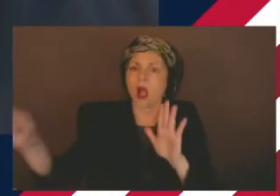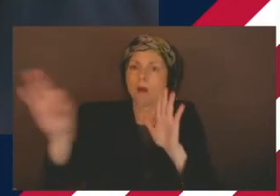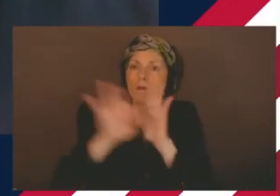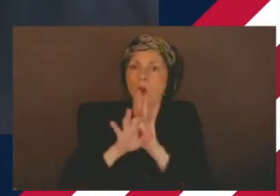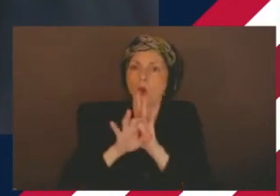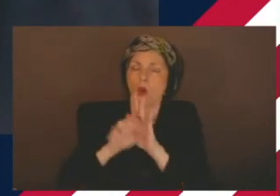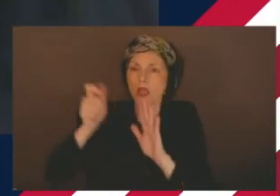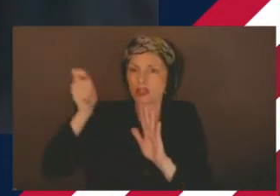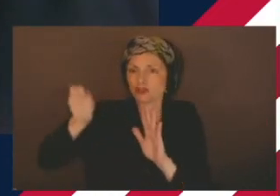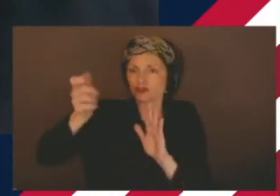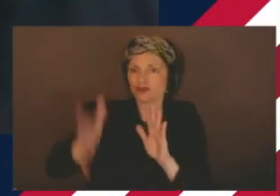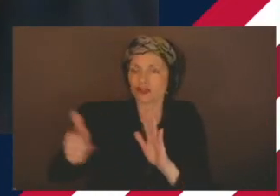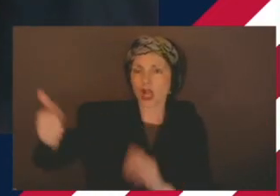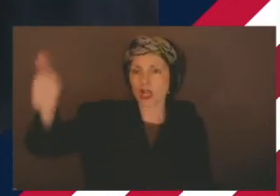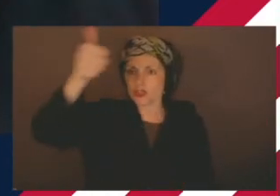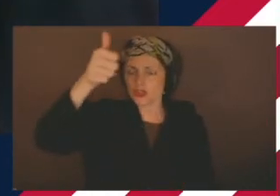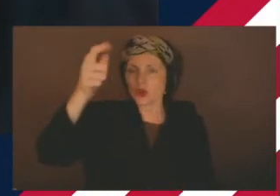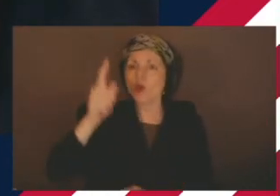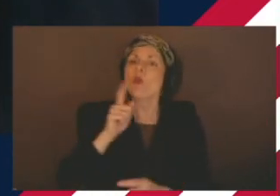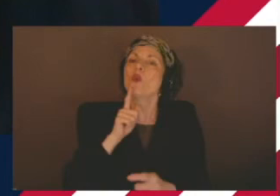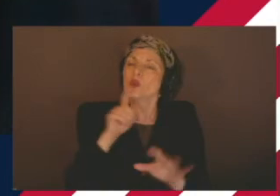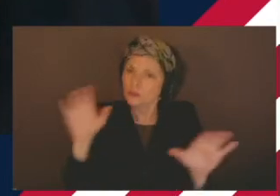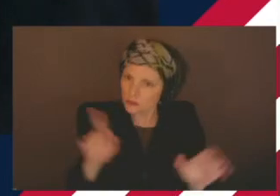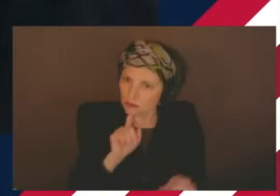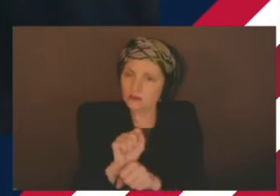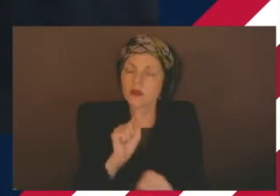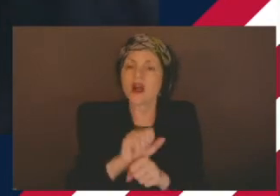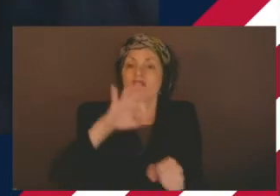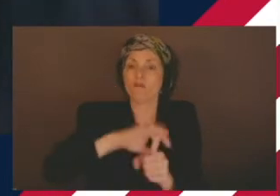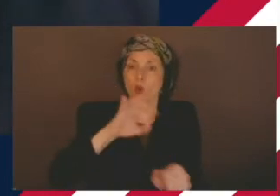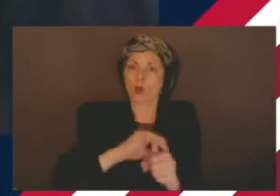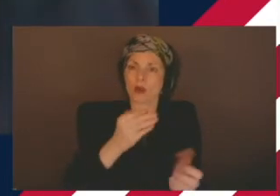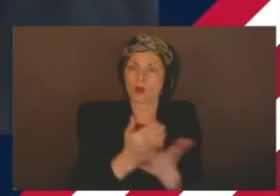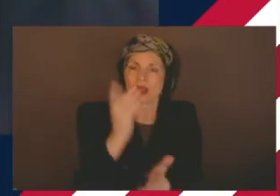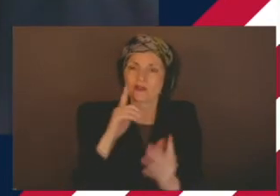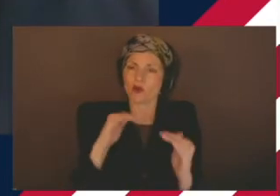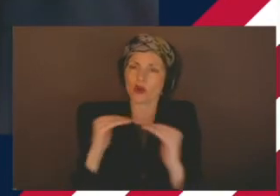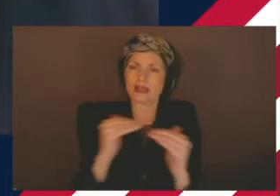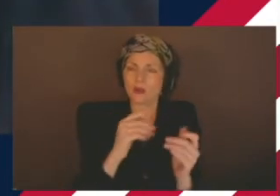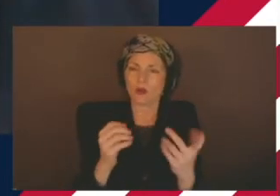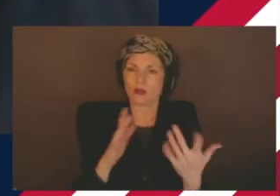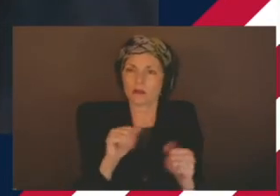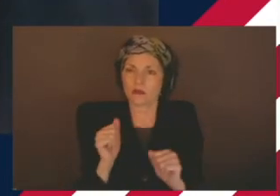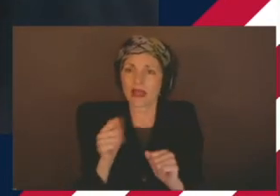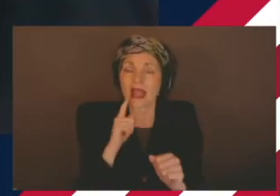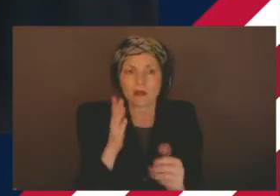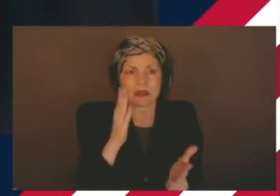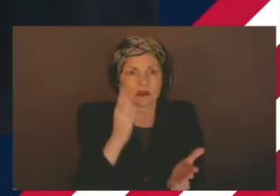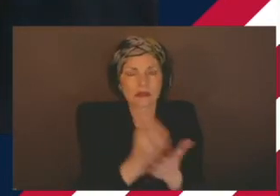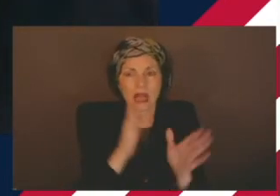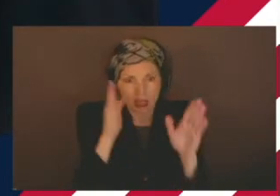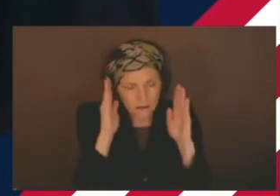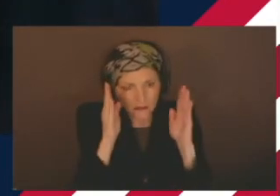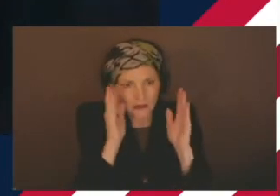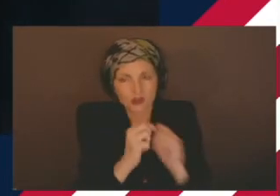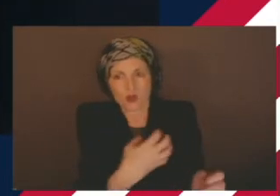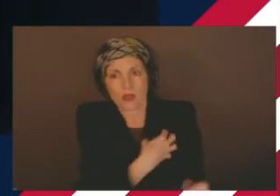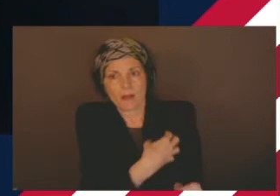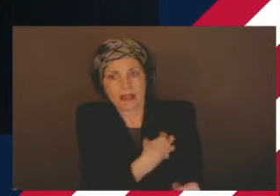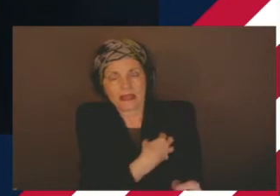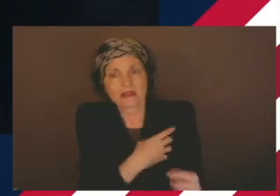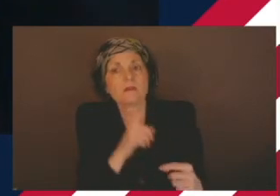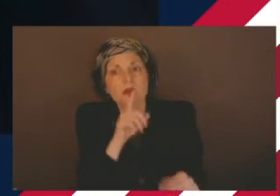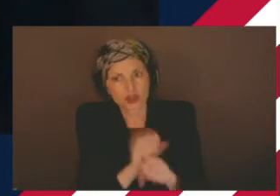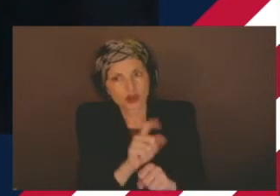equal protection under the law. We must demilitarize the police and end the 1033 program and hold police and law enforcement accountable